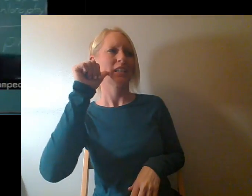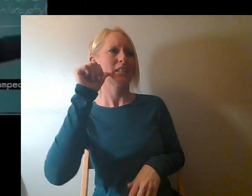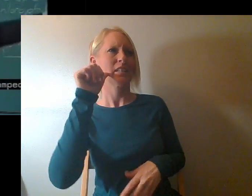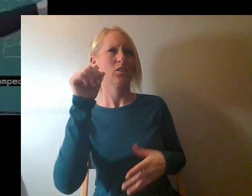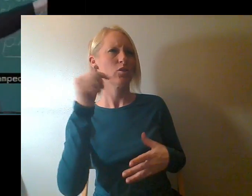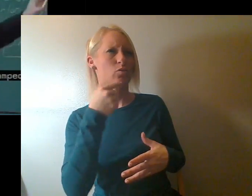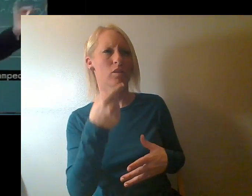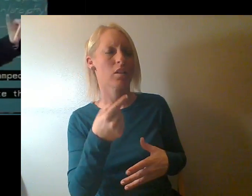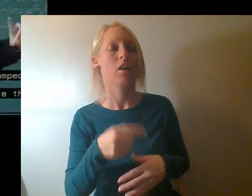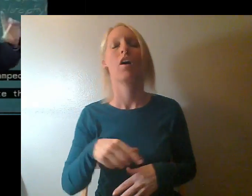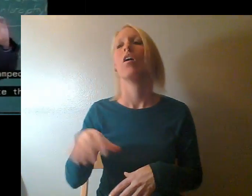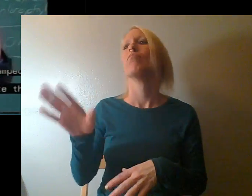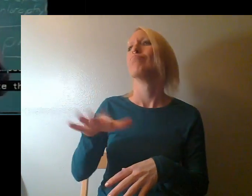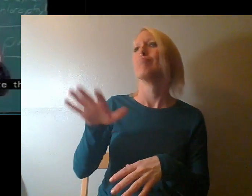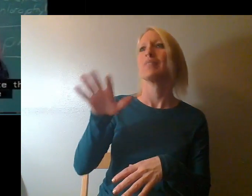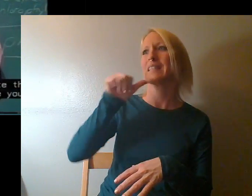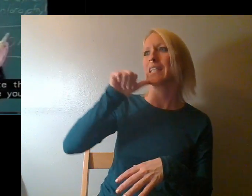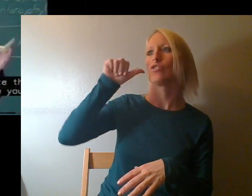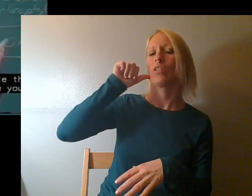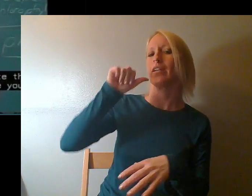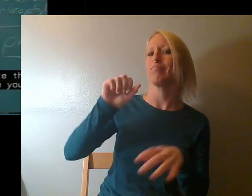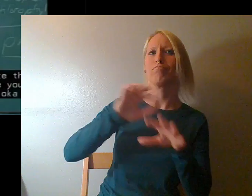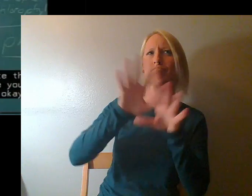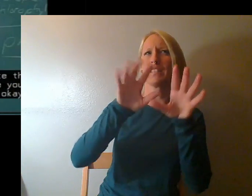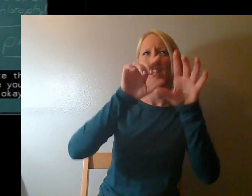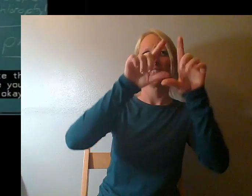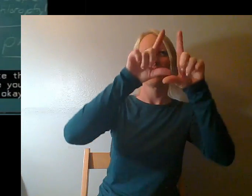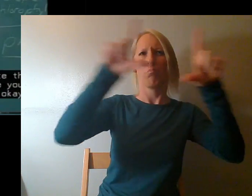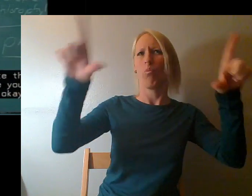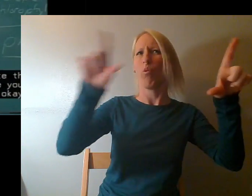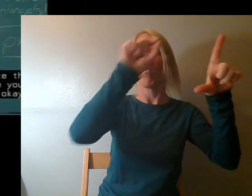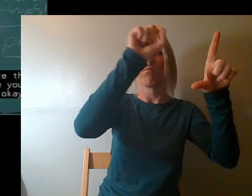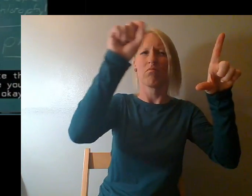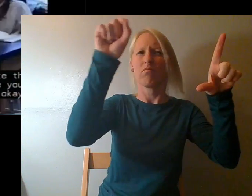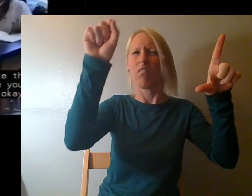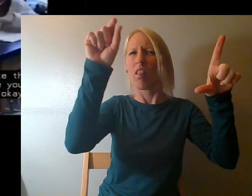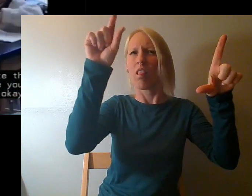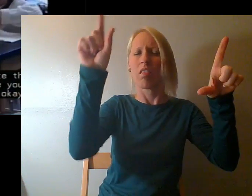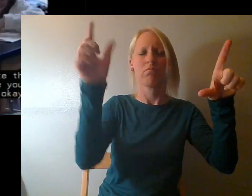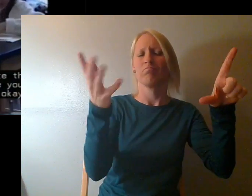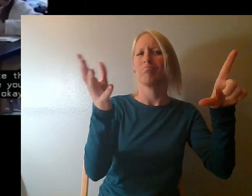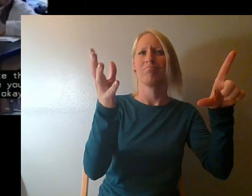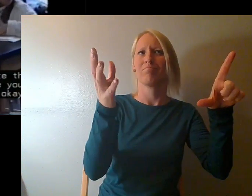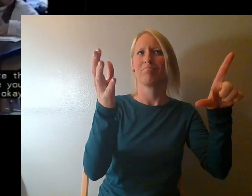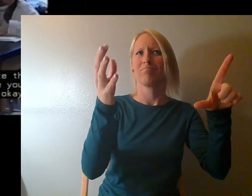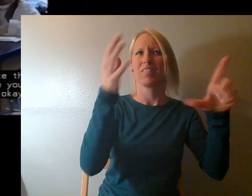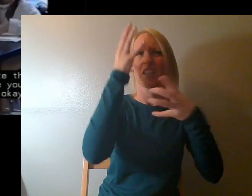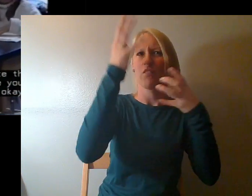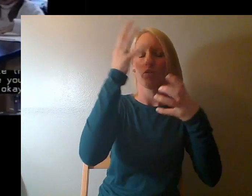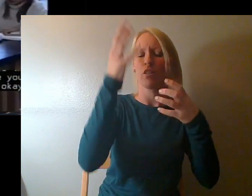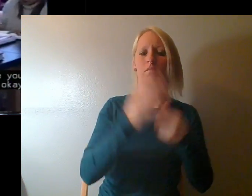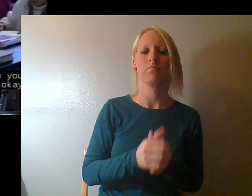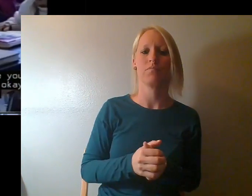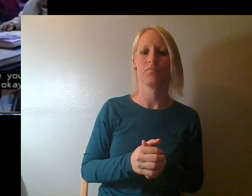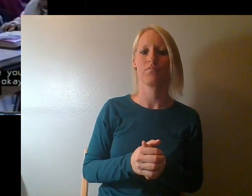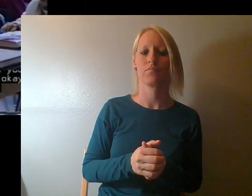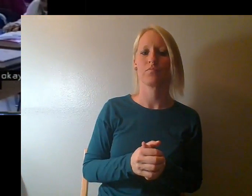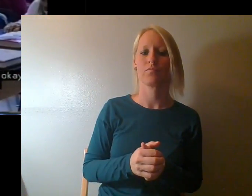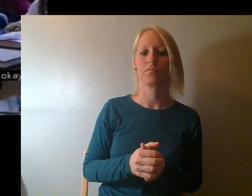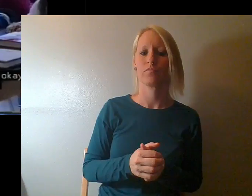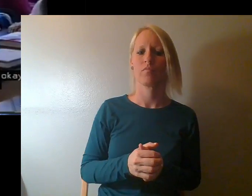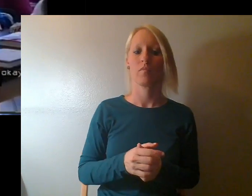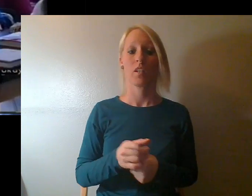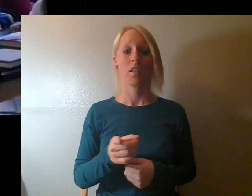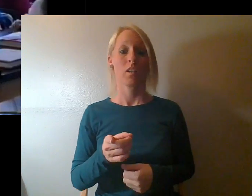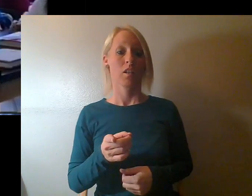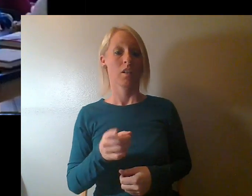board. That's why I wanted to write the name up again and make sure you understood the comparison. Mr. T, Okay? Sarah? you spelled rickettsia different. Yes,